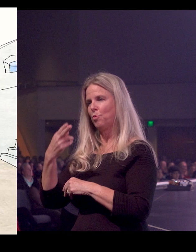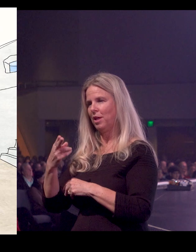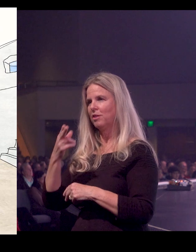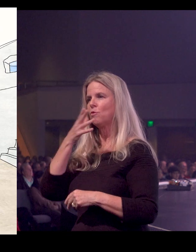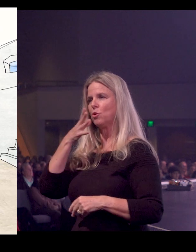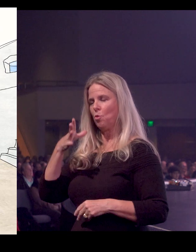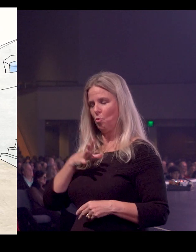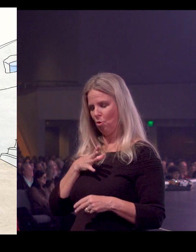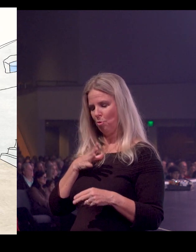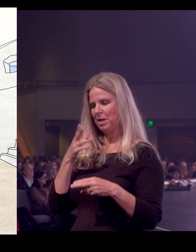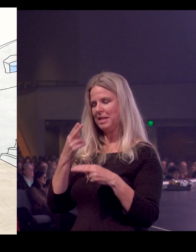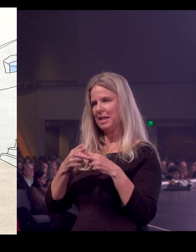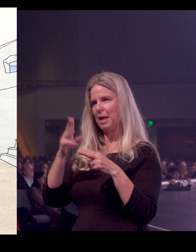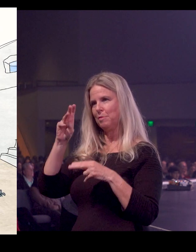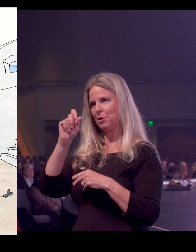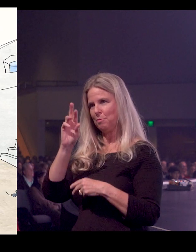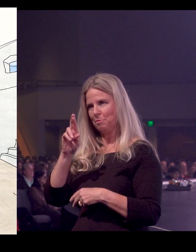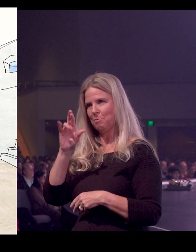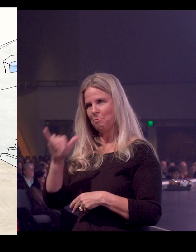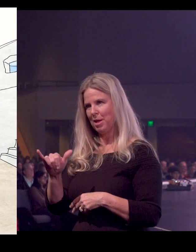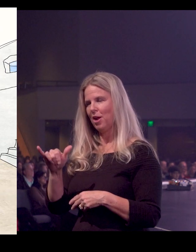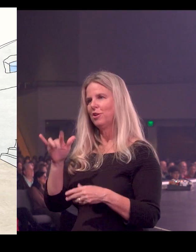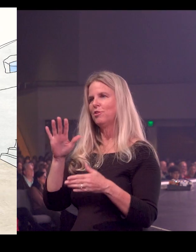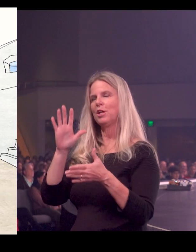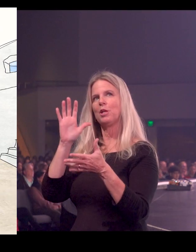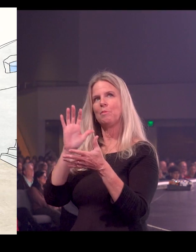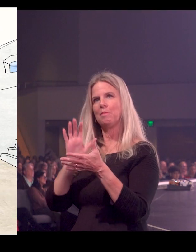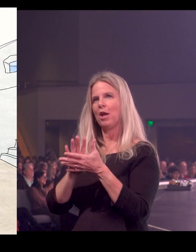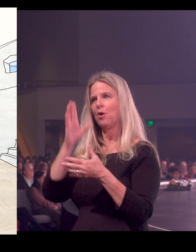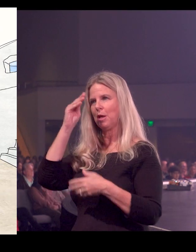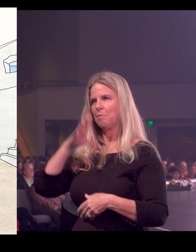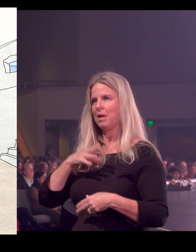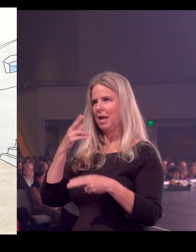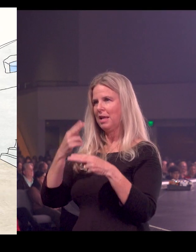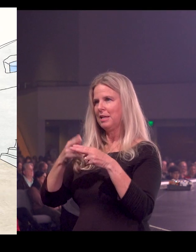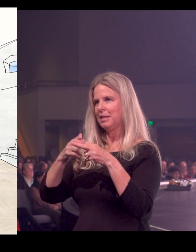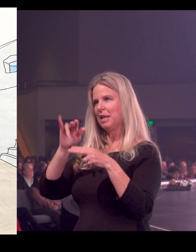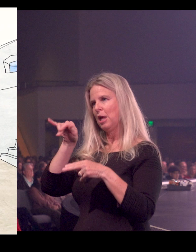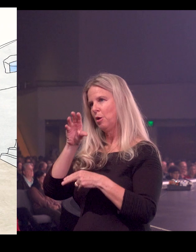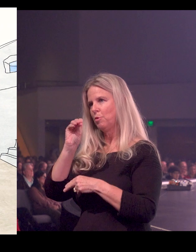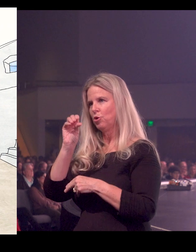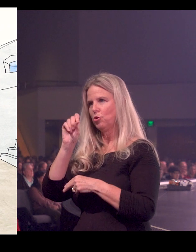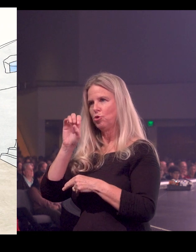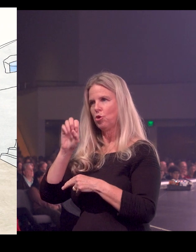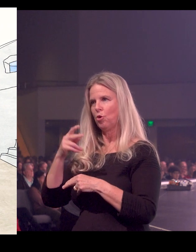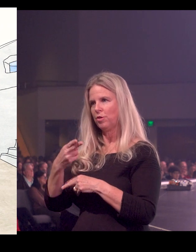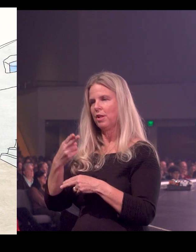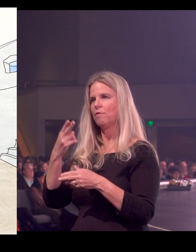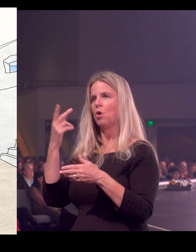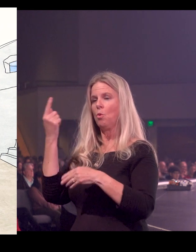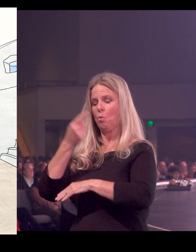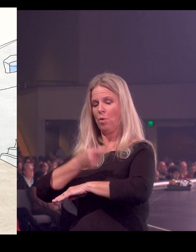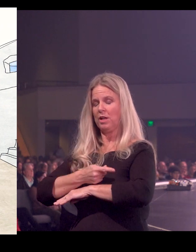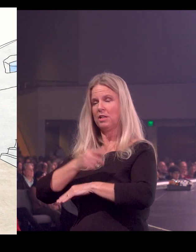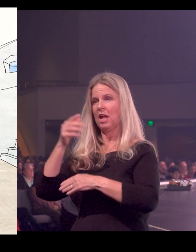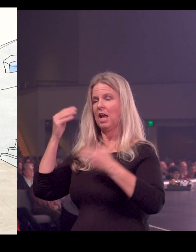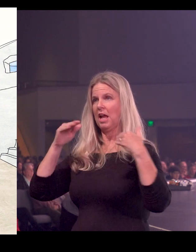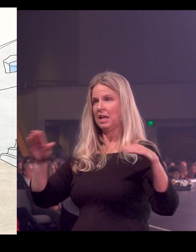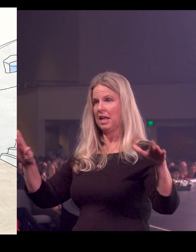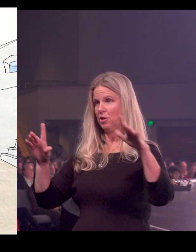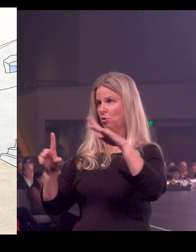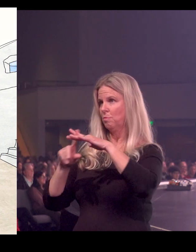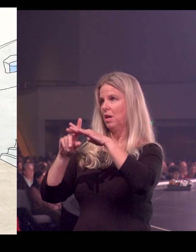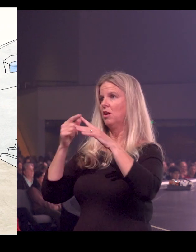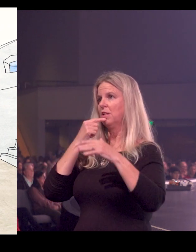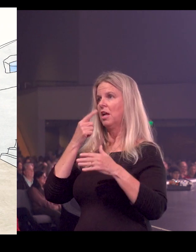day, an angel named Gabriel appeared to her and told her she was going to have a special baby named Jesus. Mary was surprised